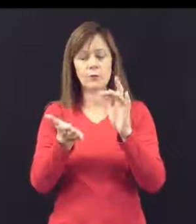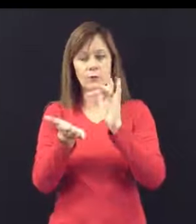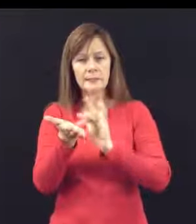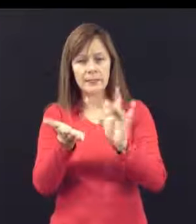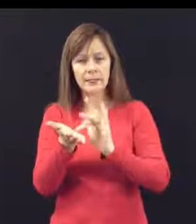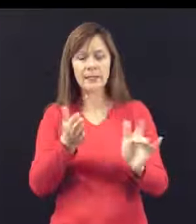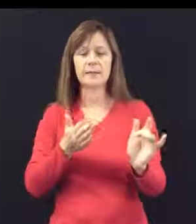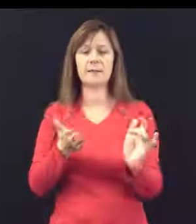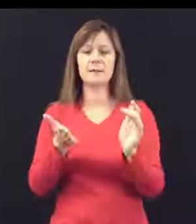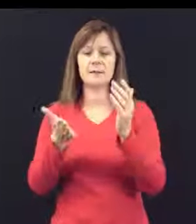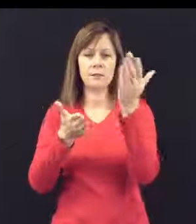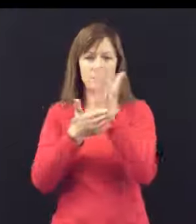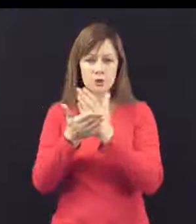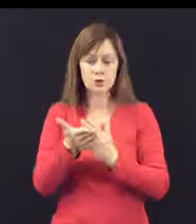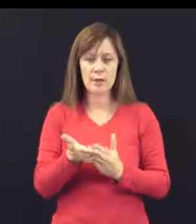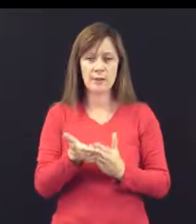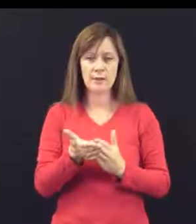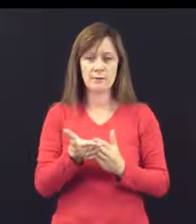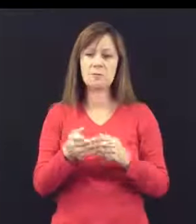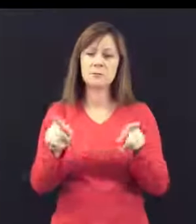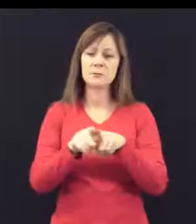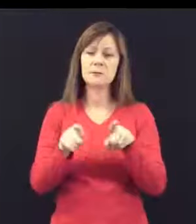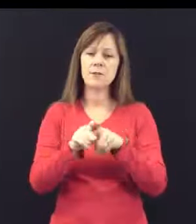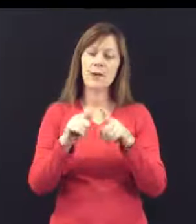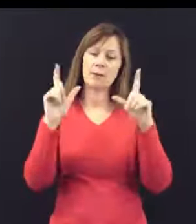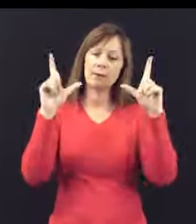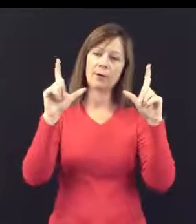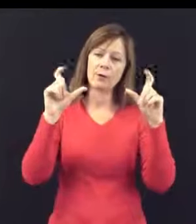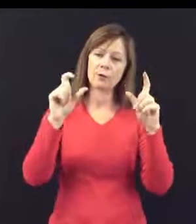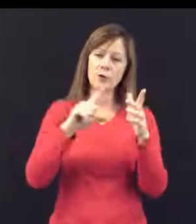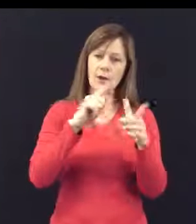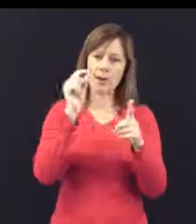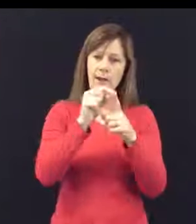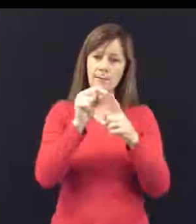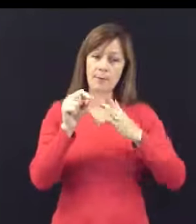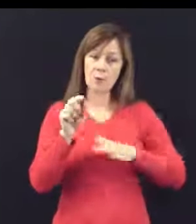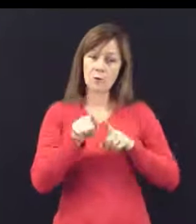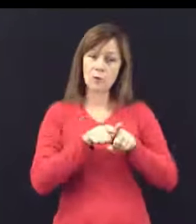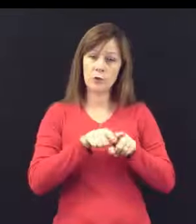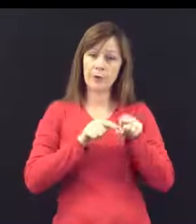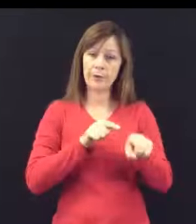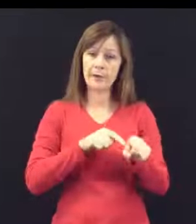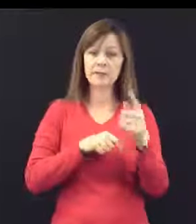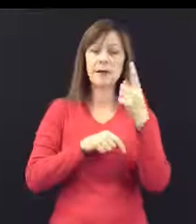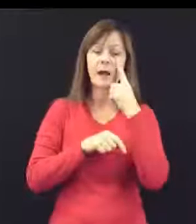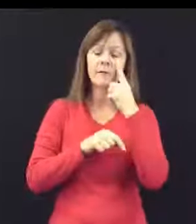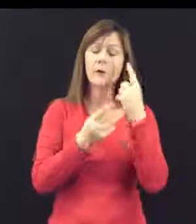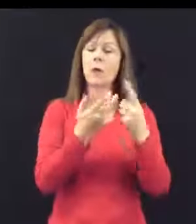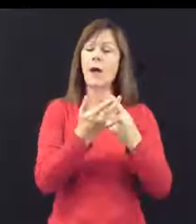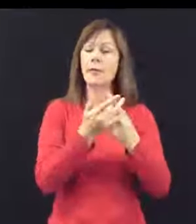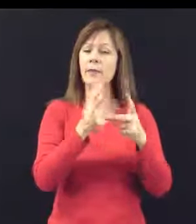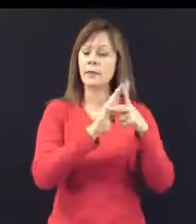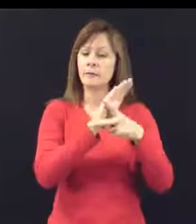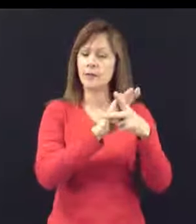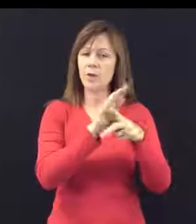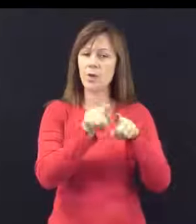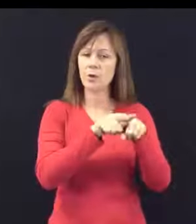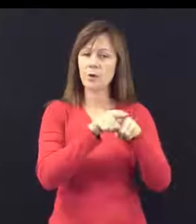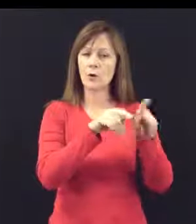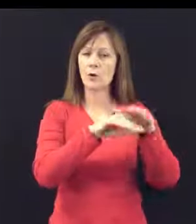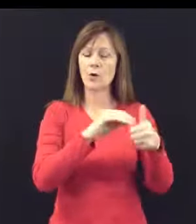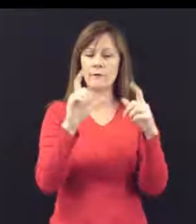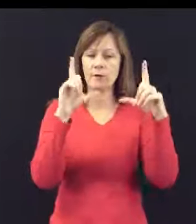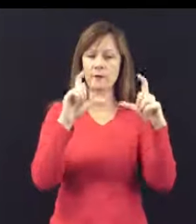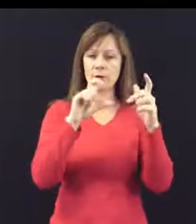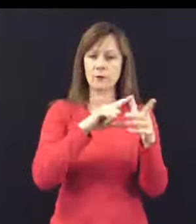this way might be a good option for you. All the other controls, like deleting, sharing, and scrubbing through all the pictures, work exactly the